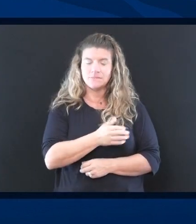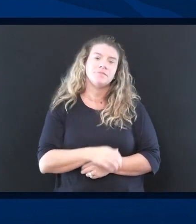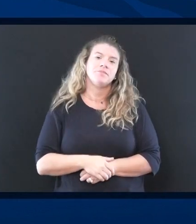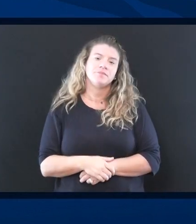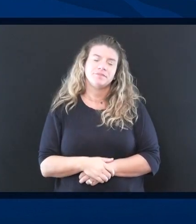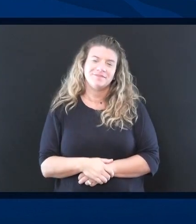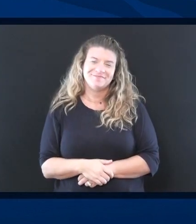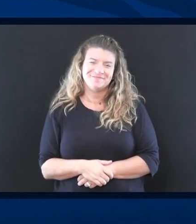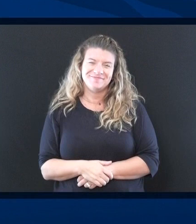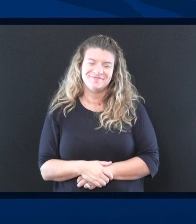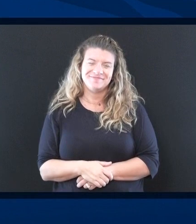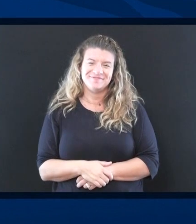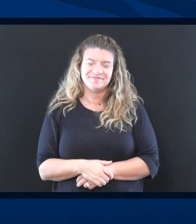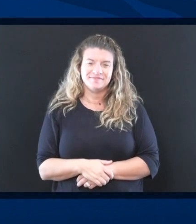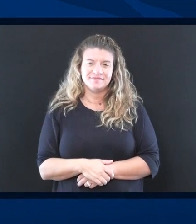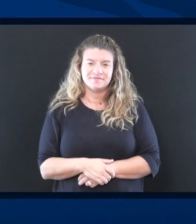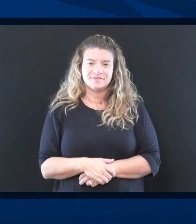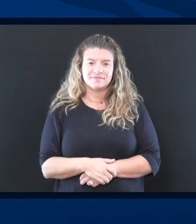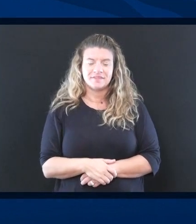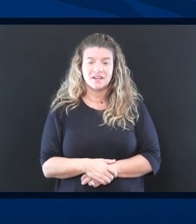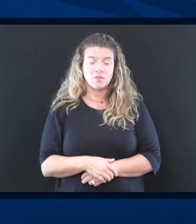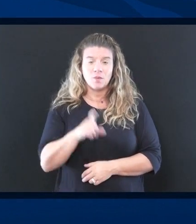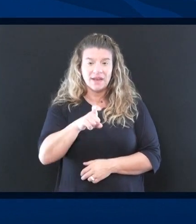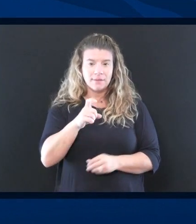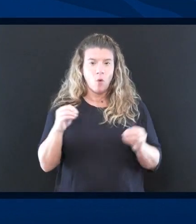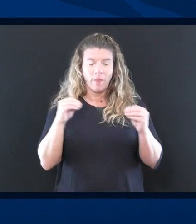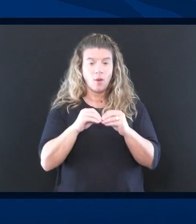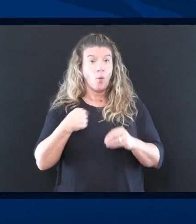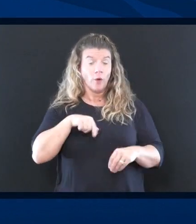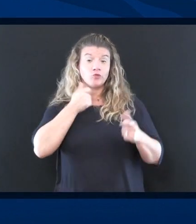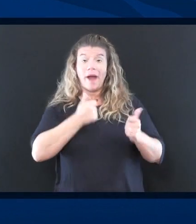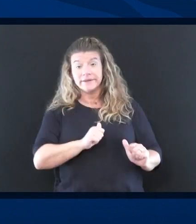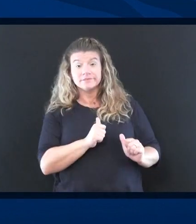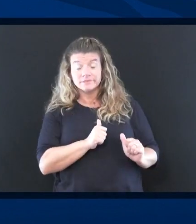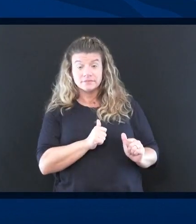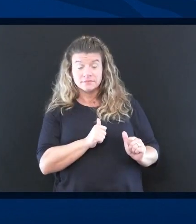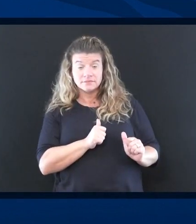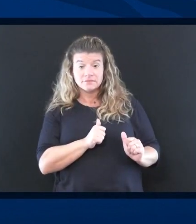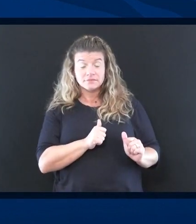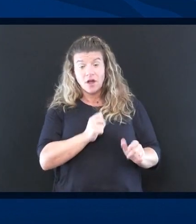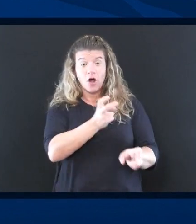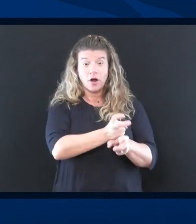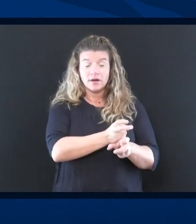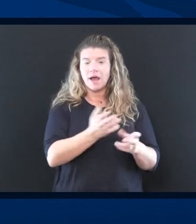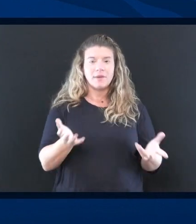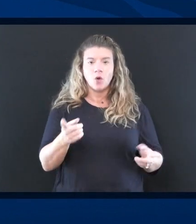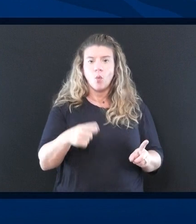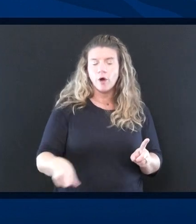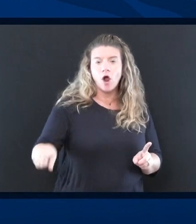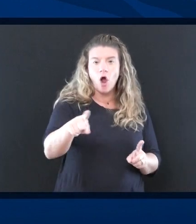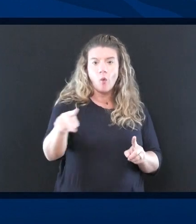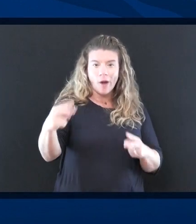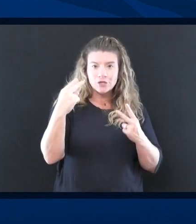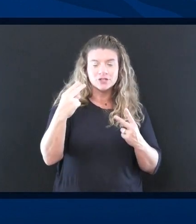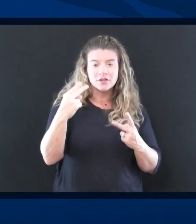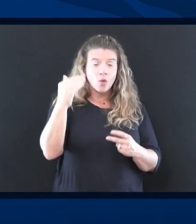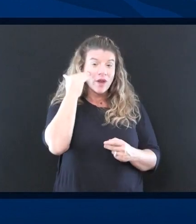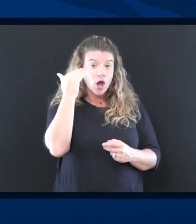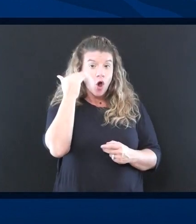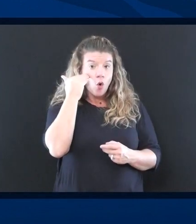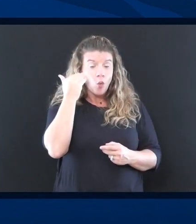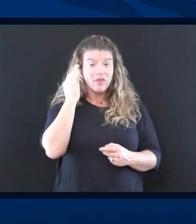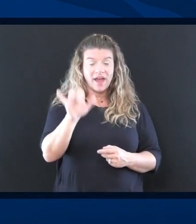Kenny, something that's more definitive than just trying hard, because, I mean, everybody that's listening and everybody that's watching needs to know